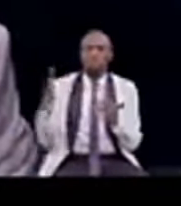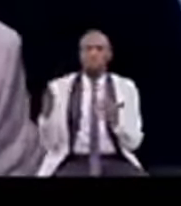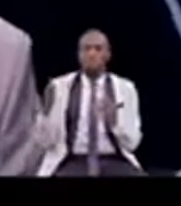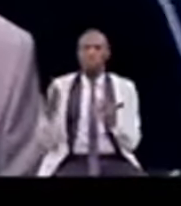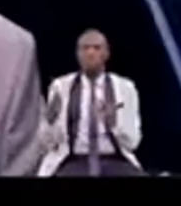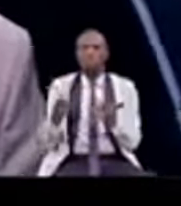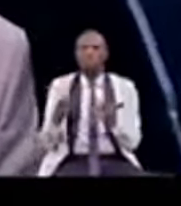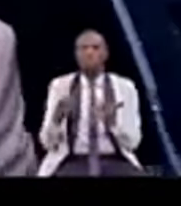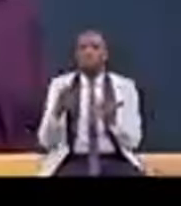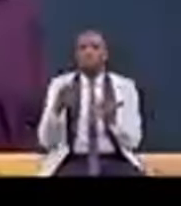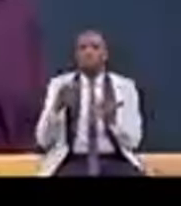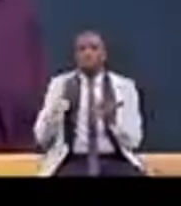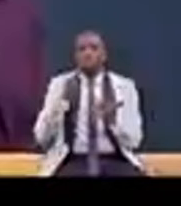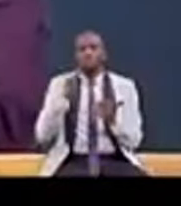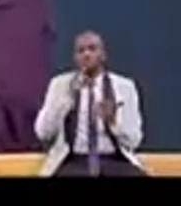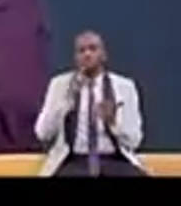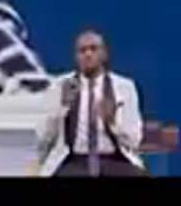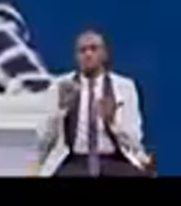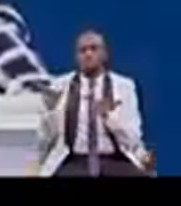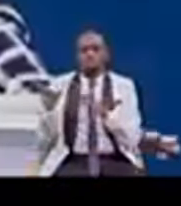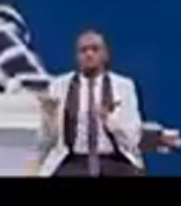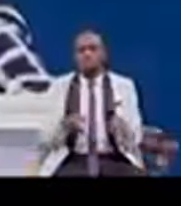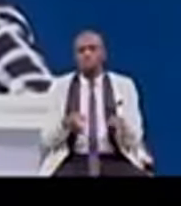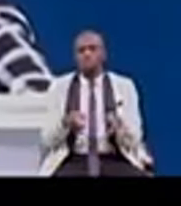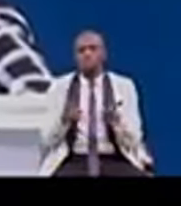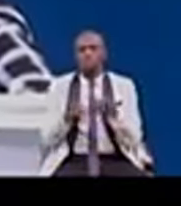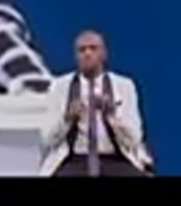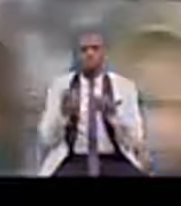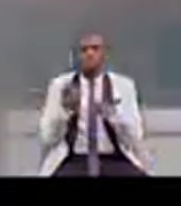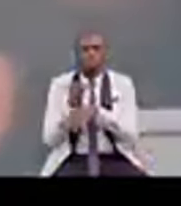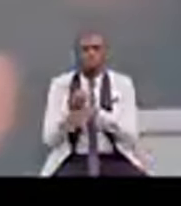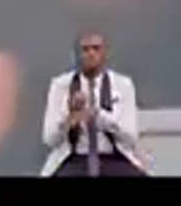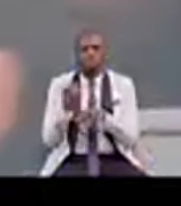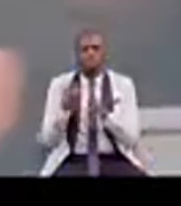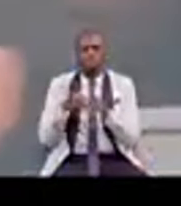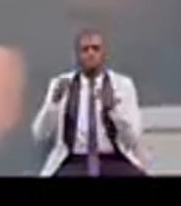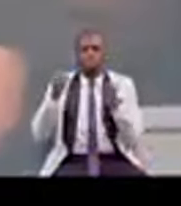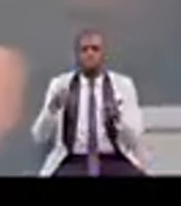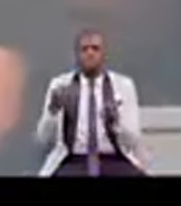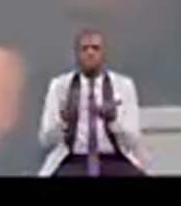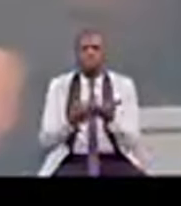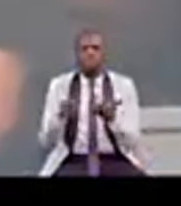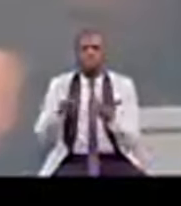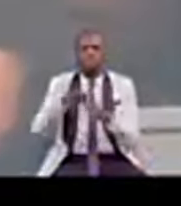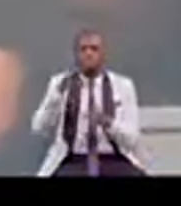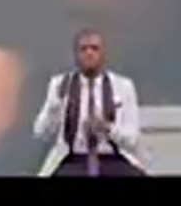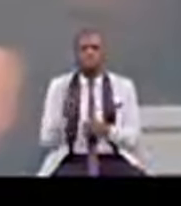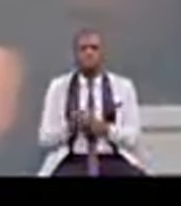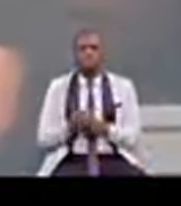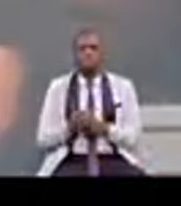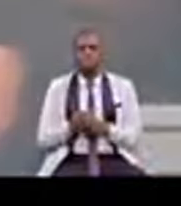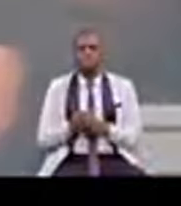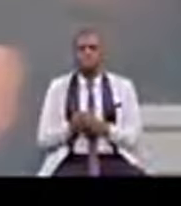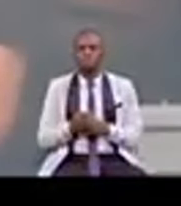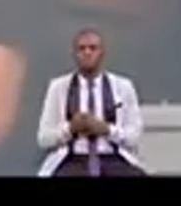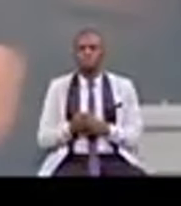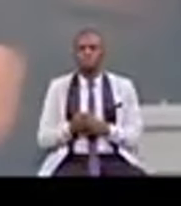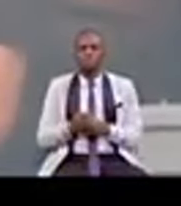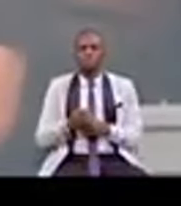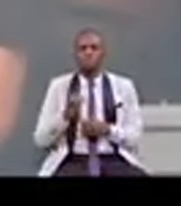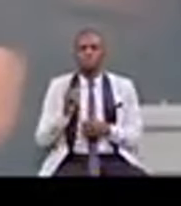And revelation comes now that this is the fulfillment of prophecy. Look at Isaiah